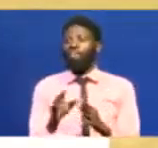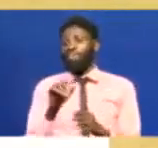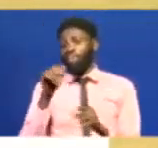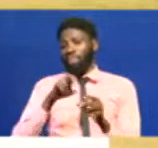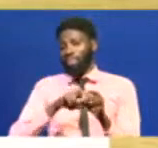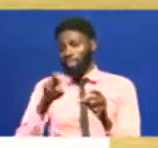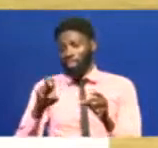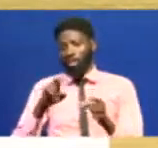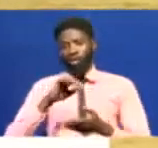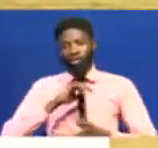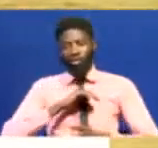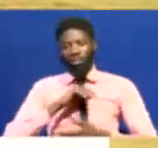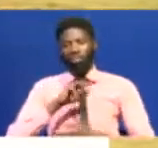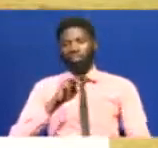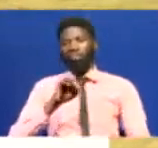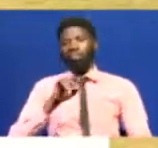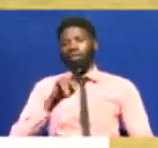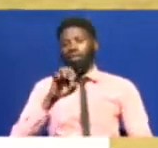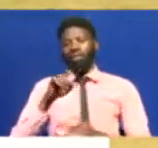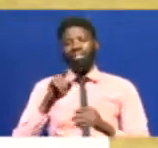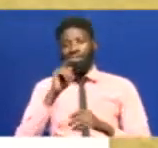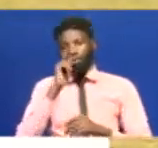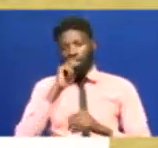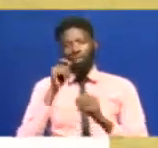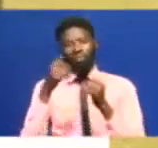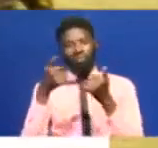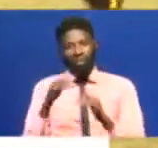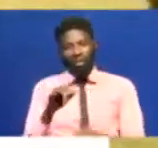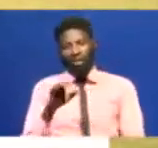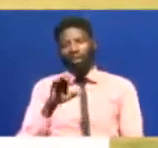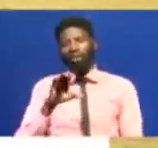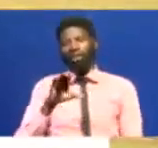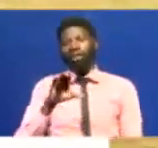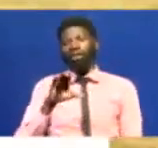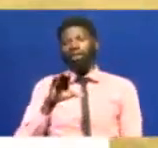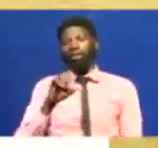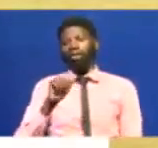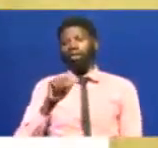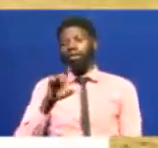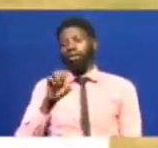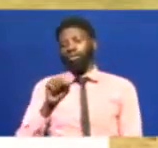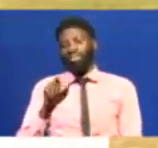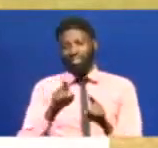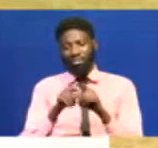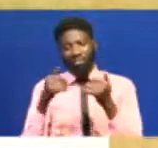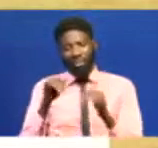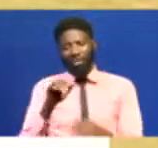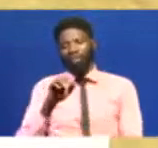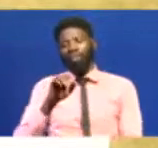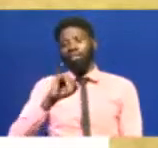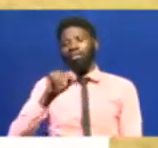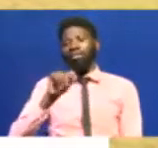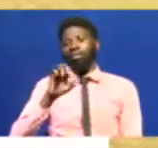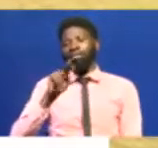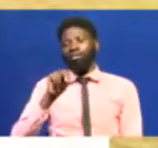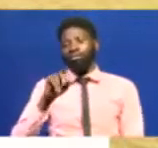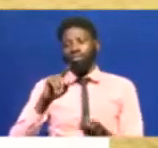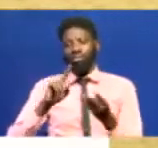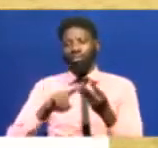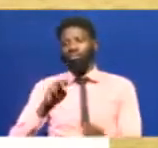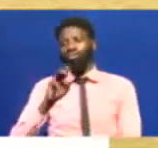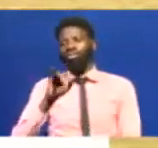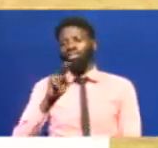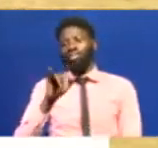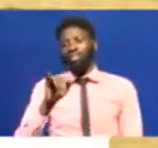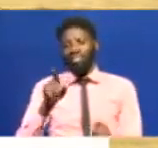included goalkeeper Michael Wanjala, Tanzanian defender Carlos Kirenge, midfielder Jackson Macharia, Shami Mwinyi, right back Kevin Monyi,